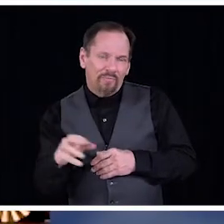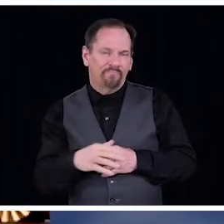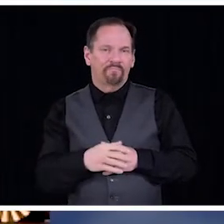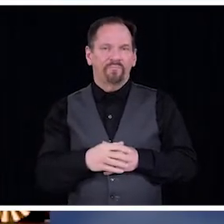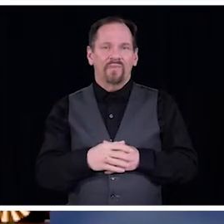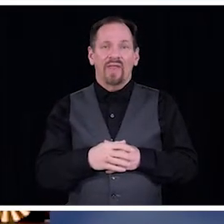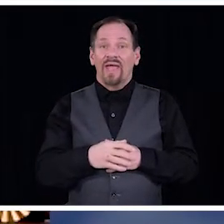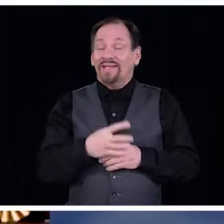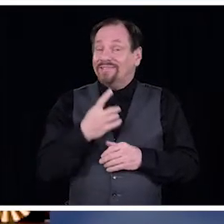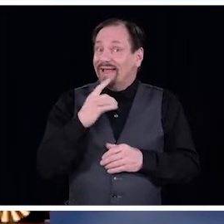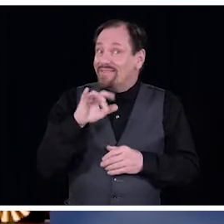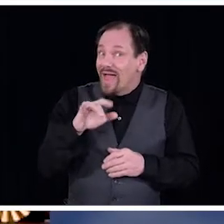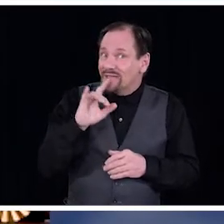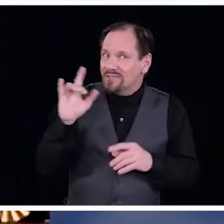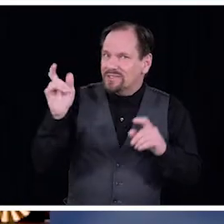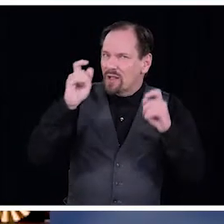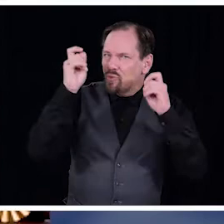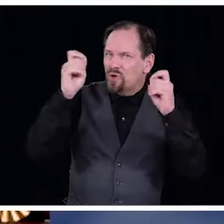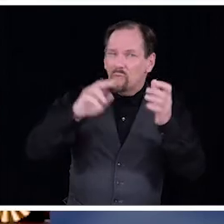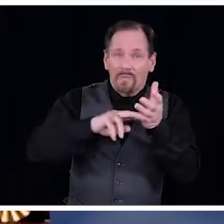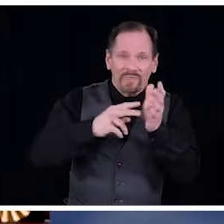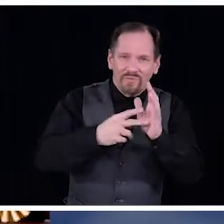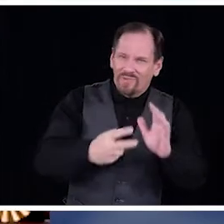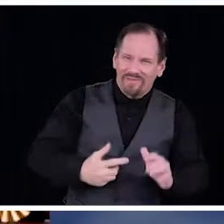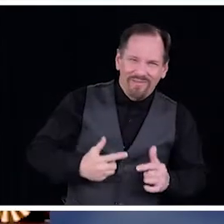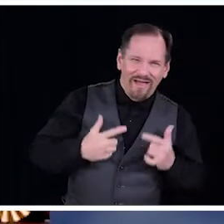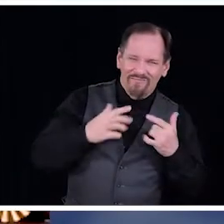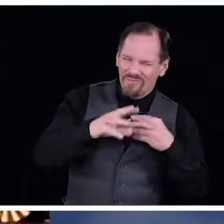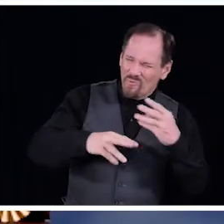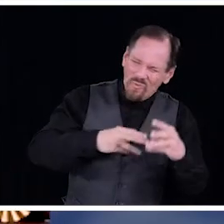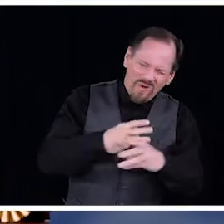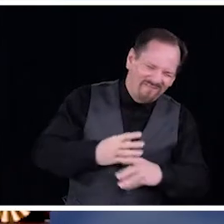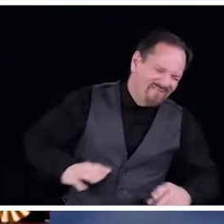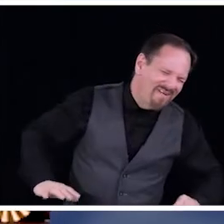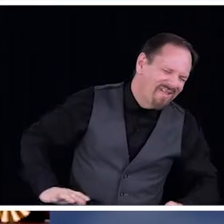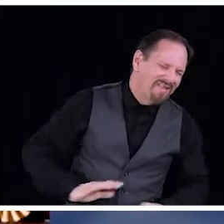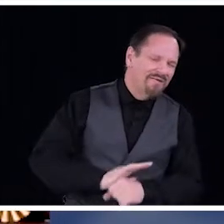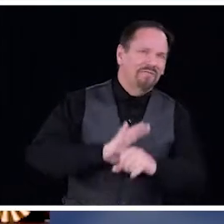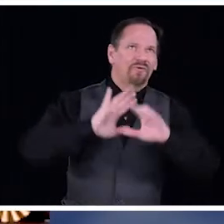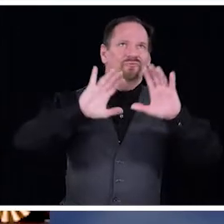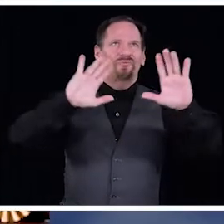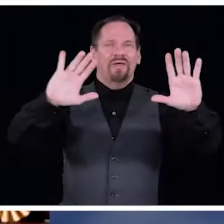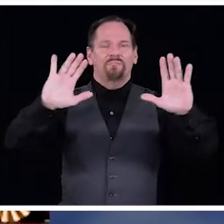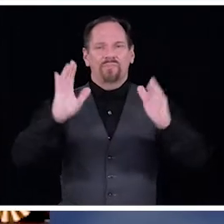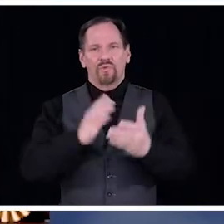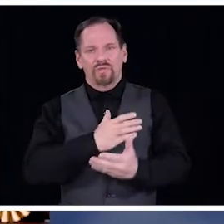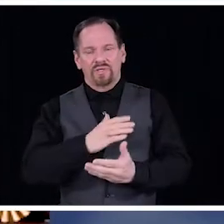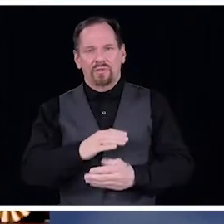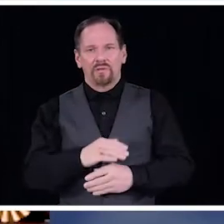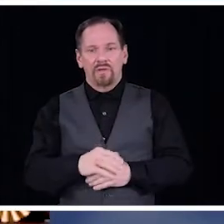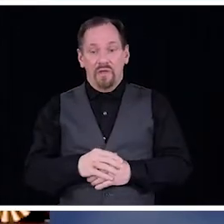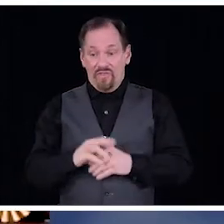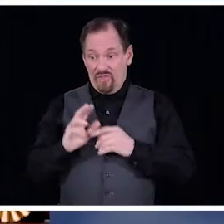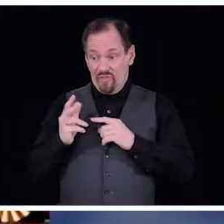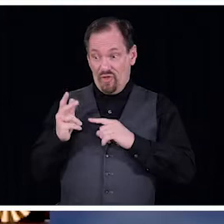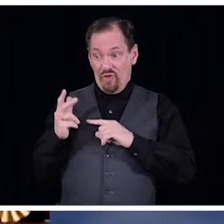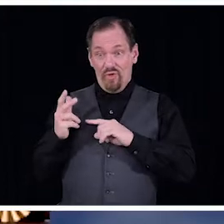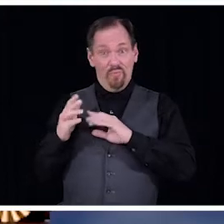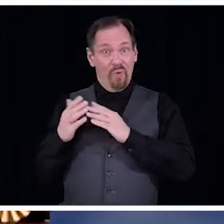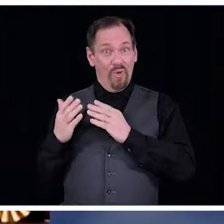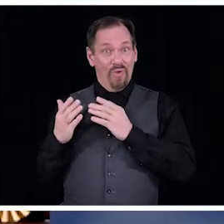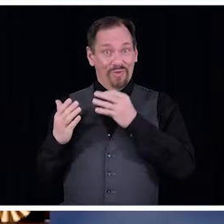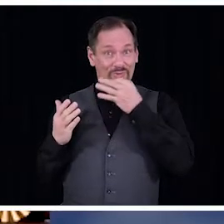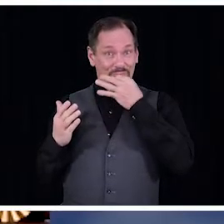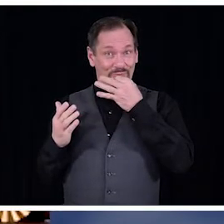of what it means to be alive in a world of great music. The imminent release of your third book is eagerly